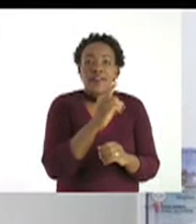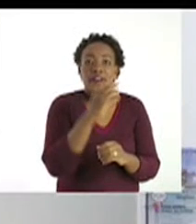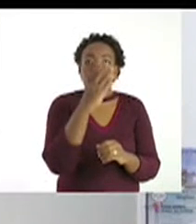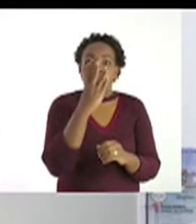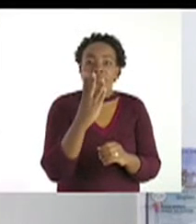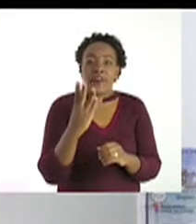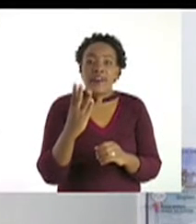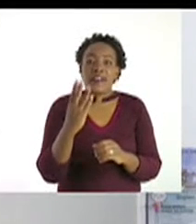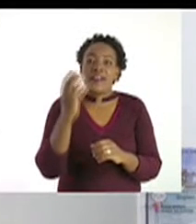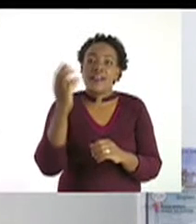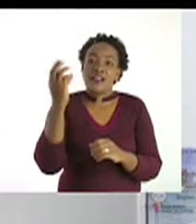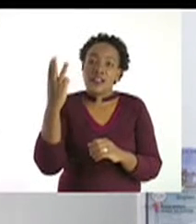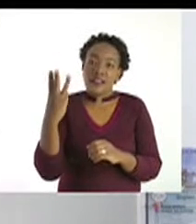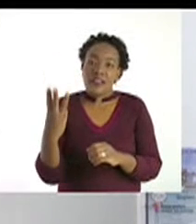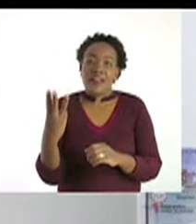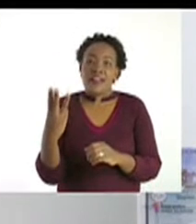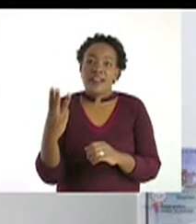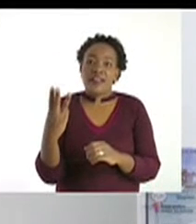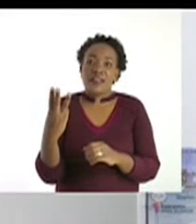143. You put end.